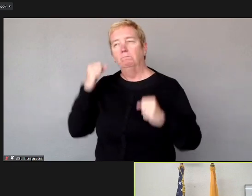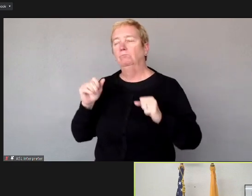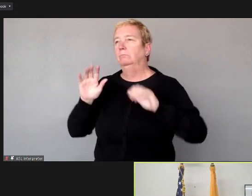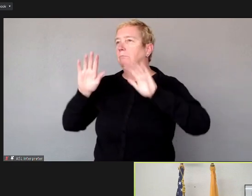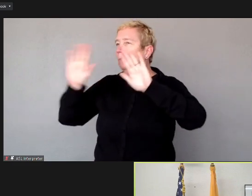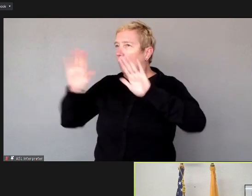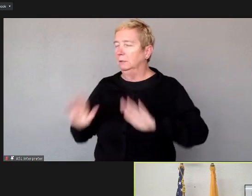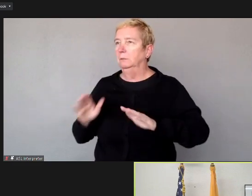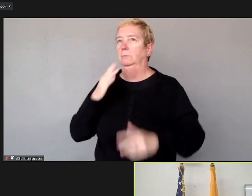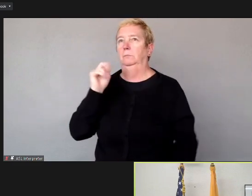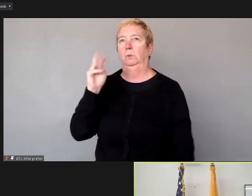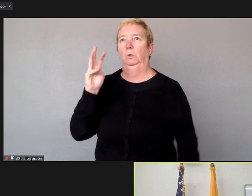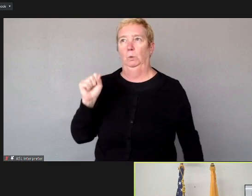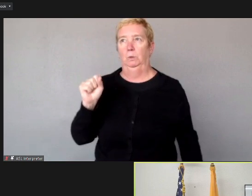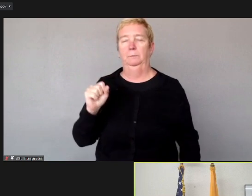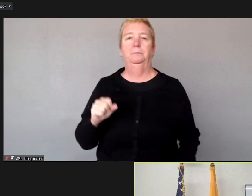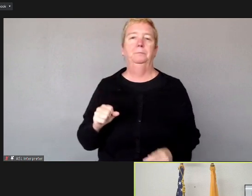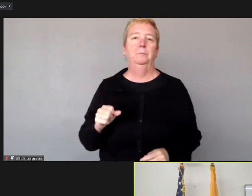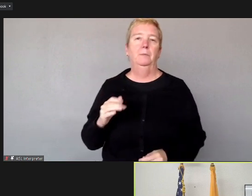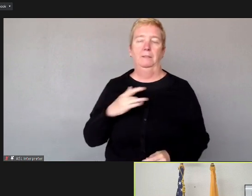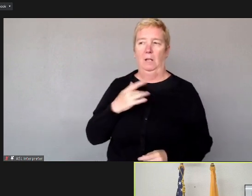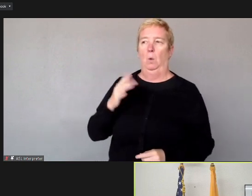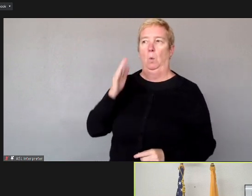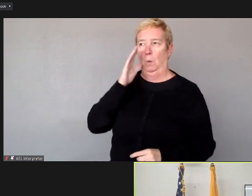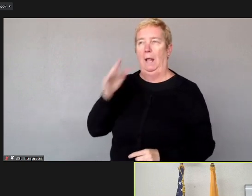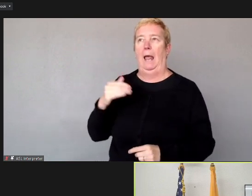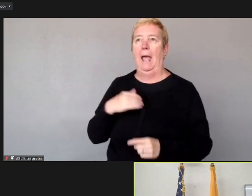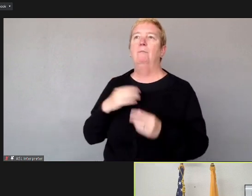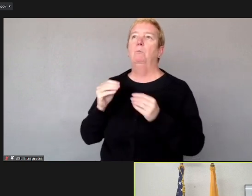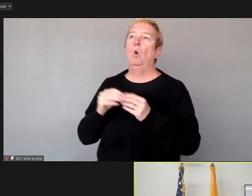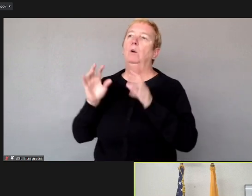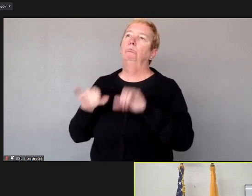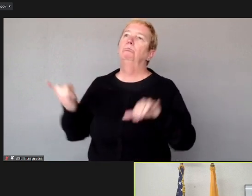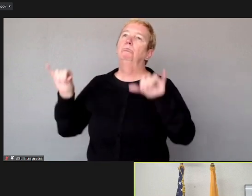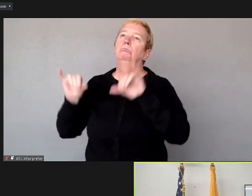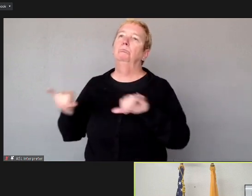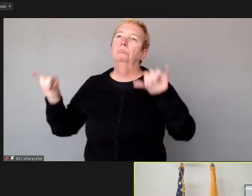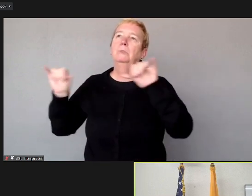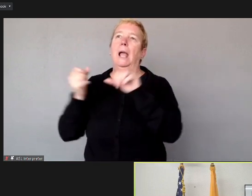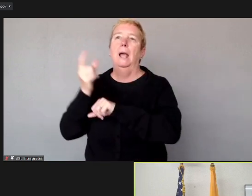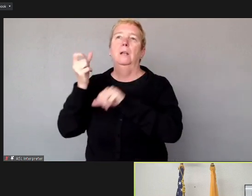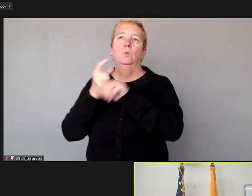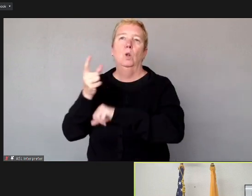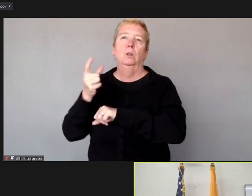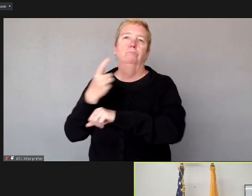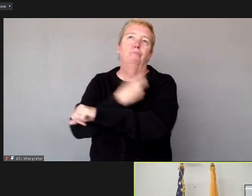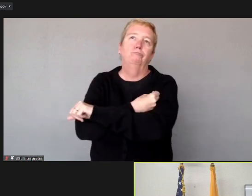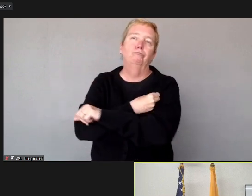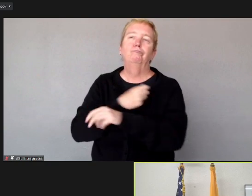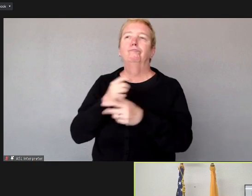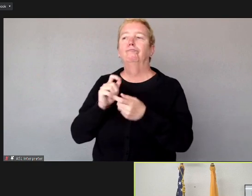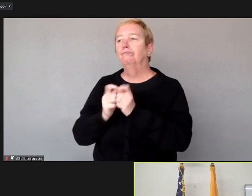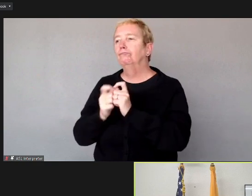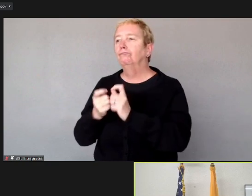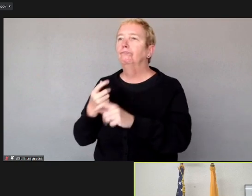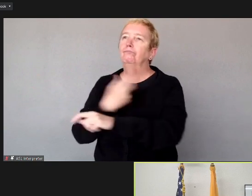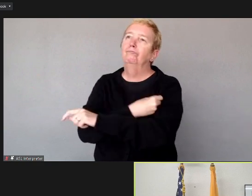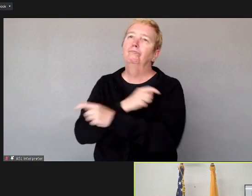predict that we'll get into a more annual pattern of boosting people against the